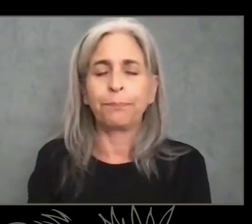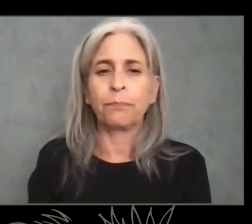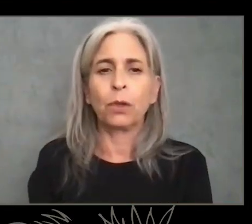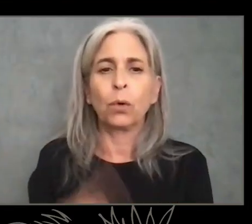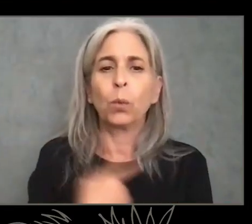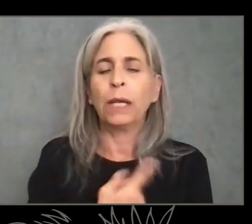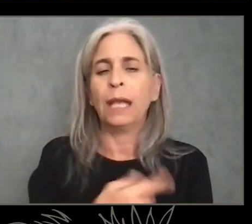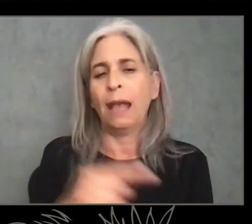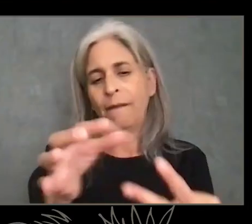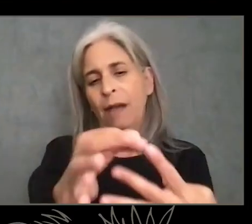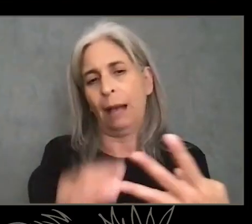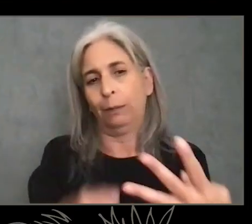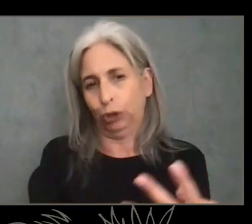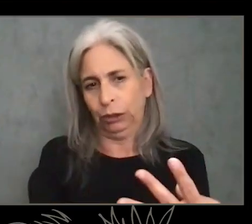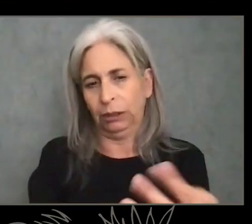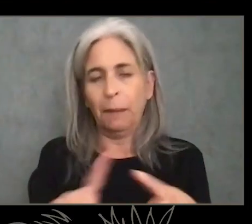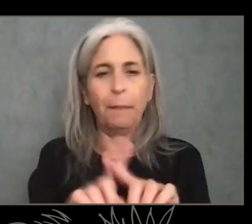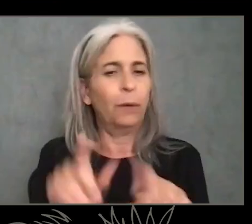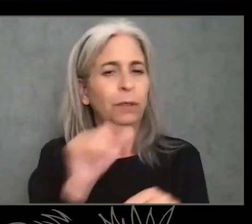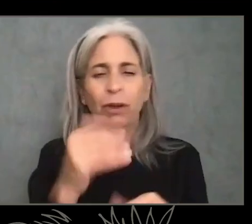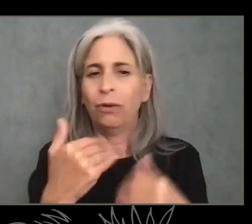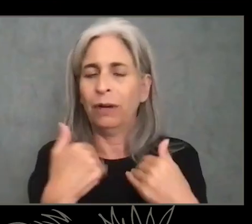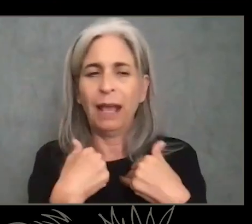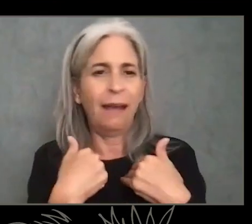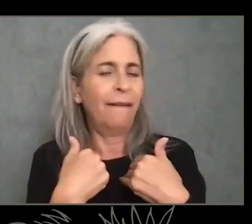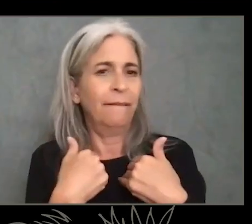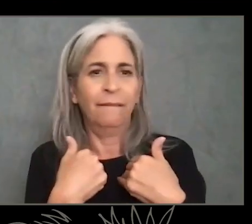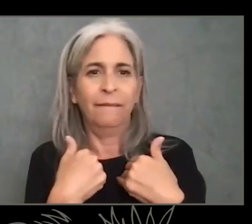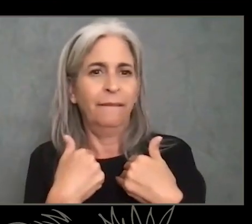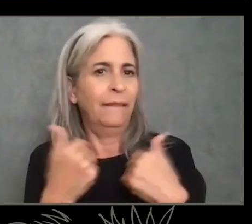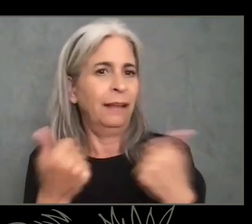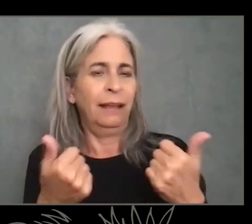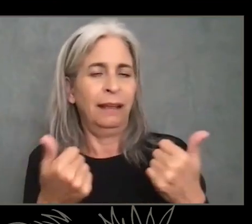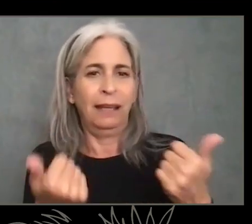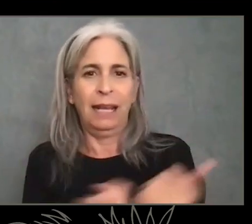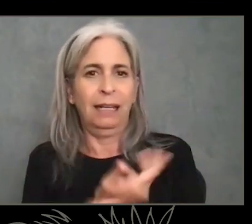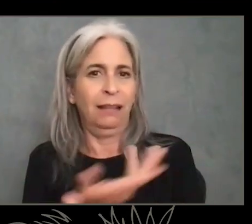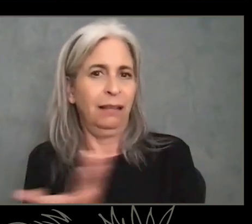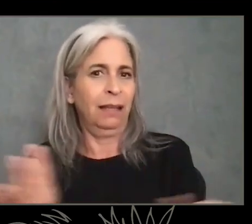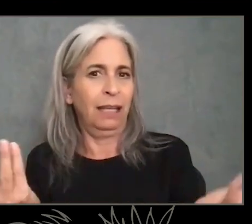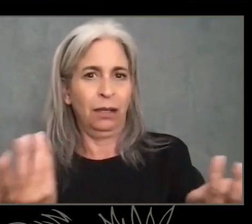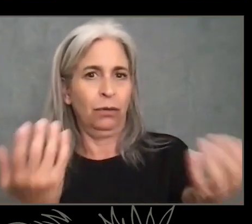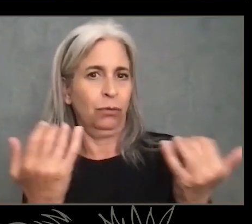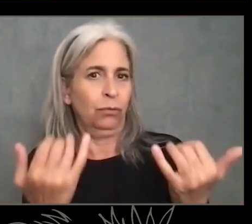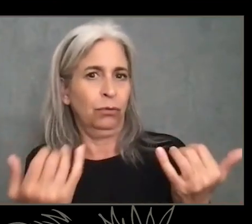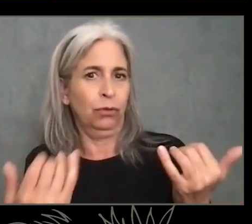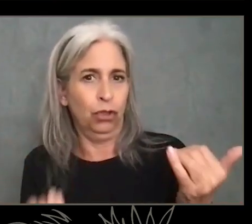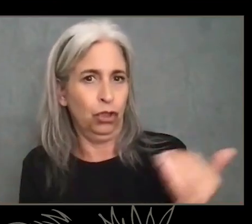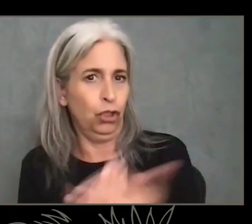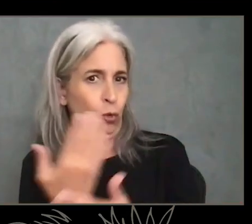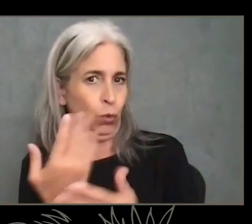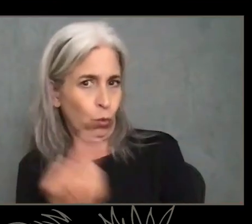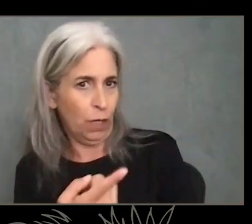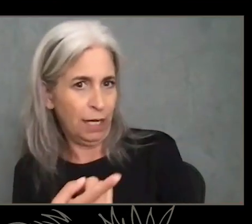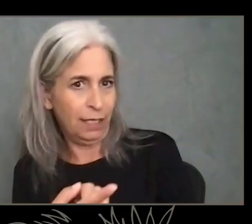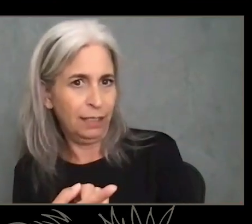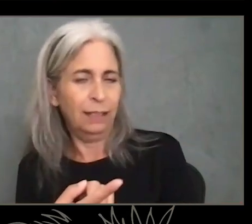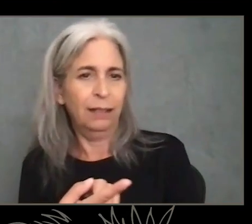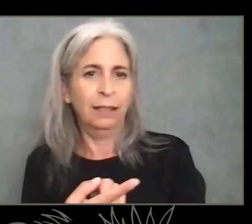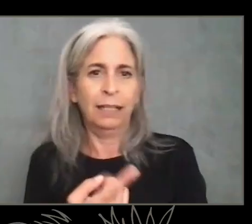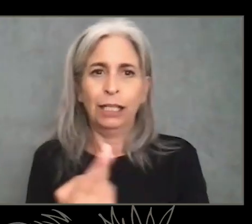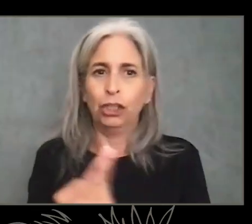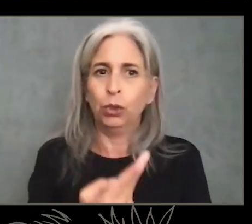these options, but we still haven't done anything new, right? It's the same as using a cloud. Like, it's just using a model in